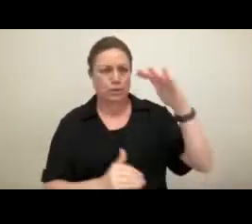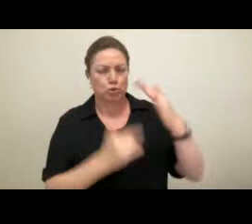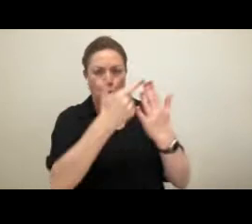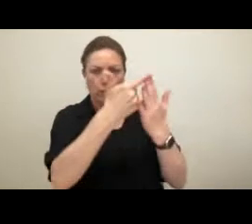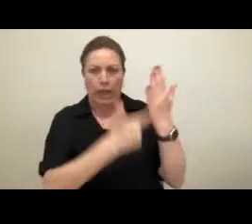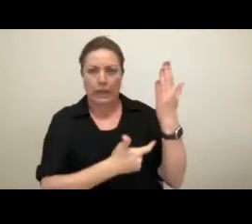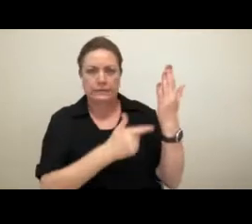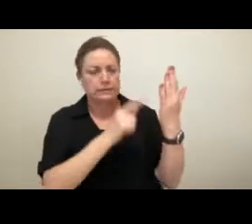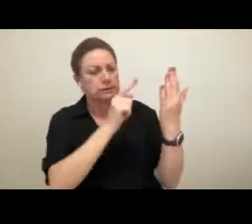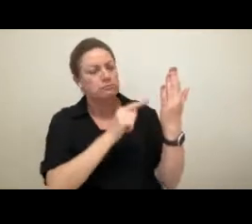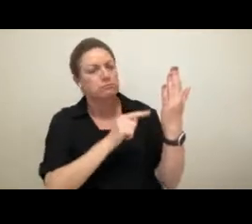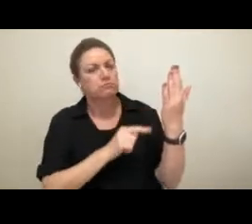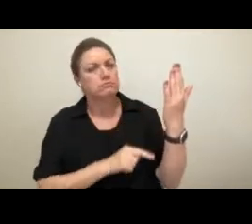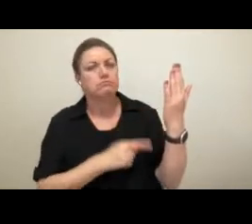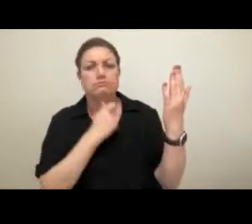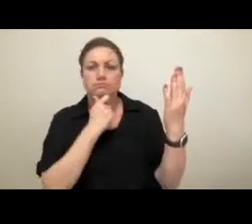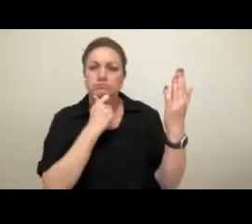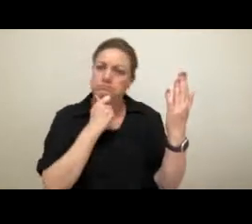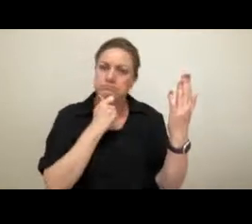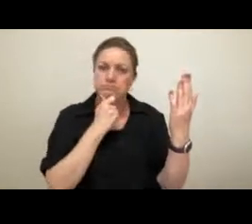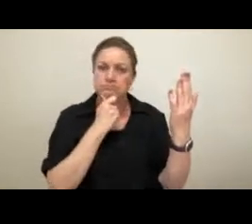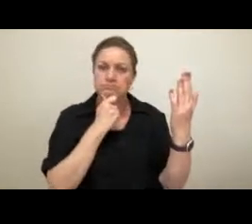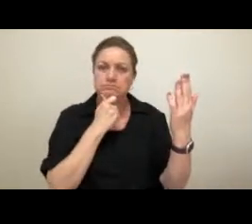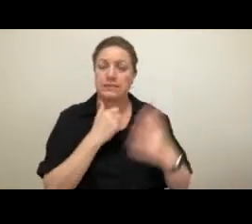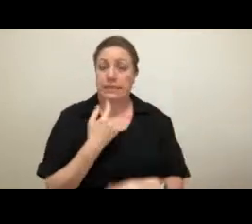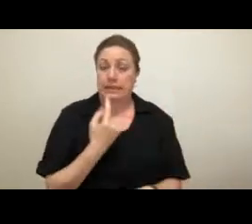notify them of the outcome in December.